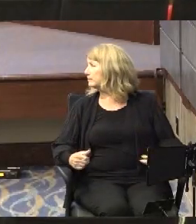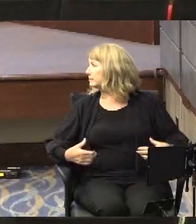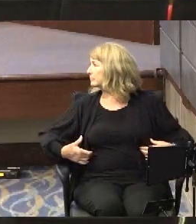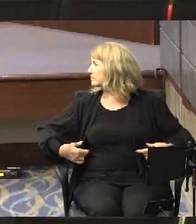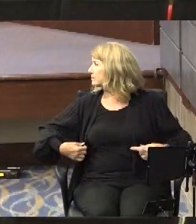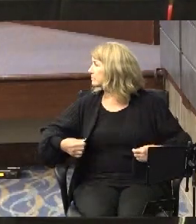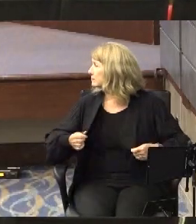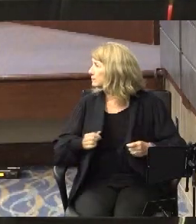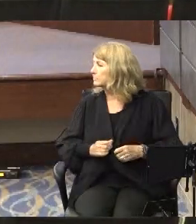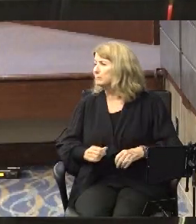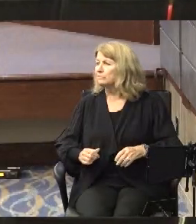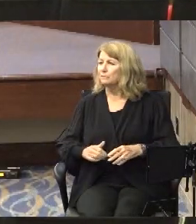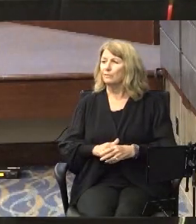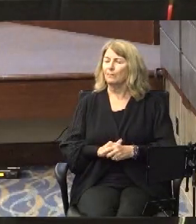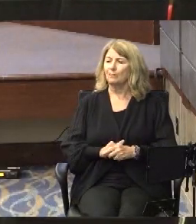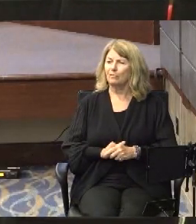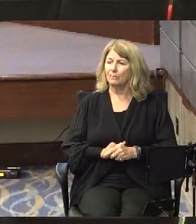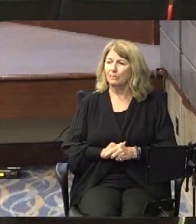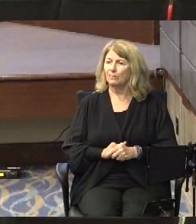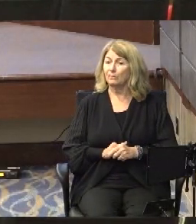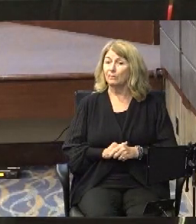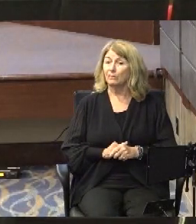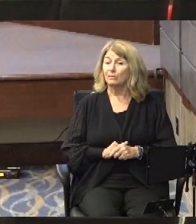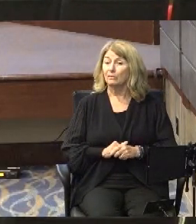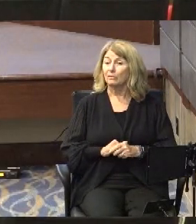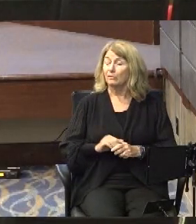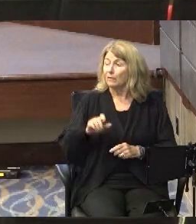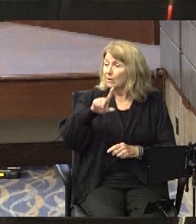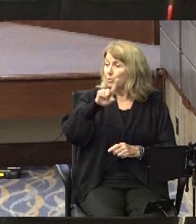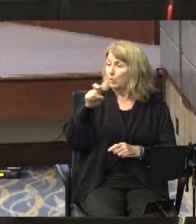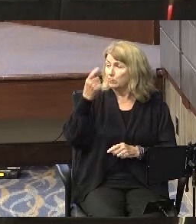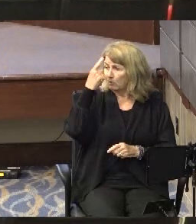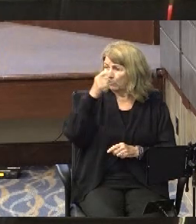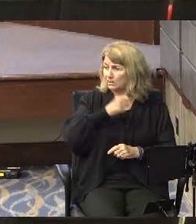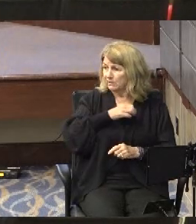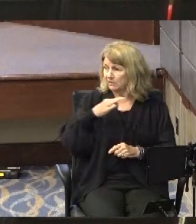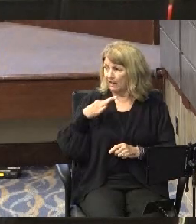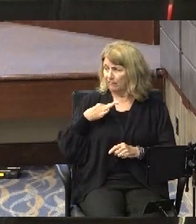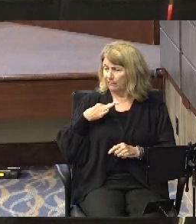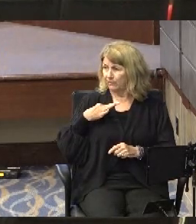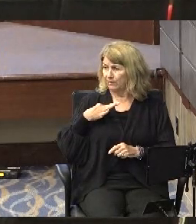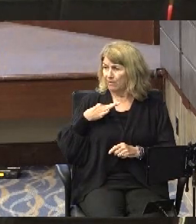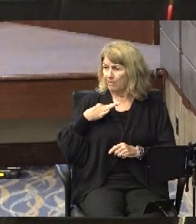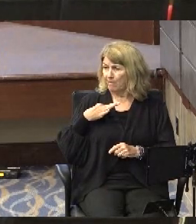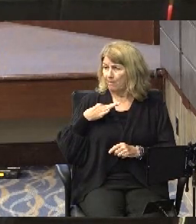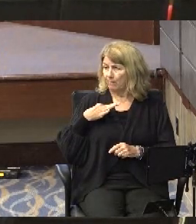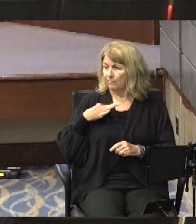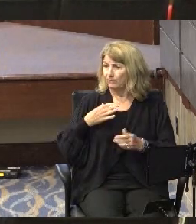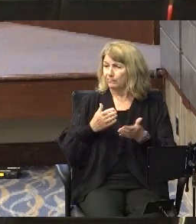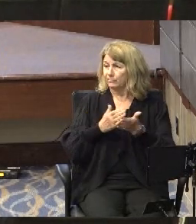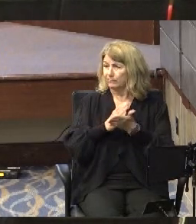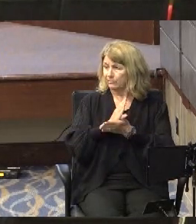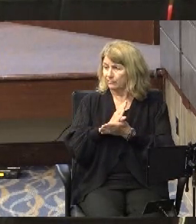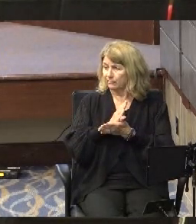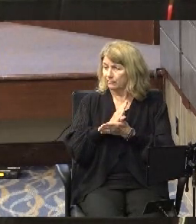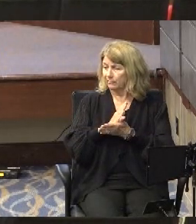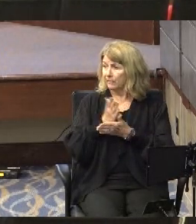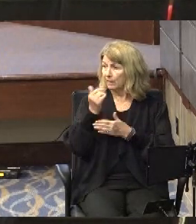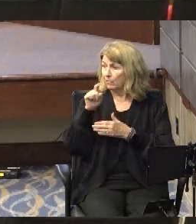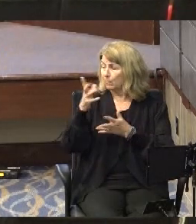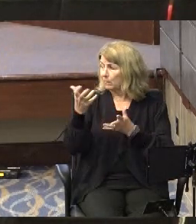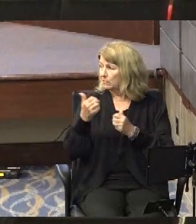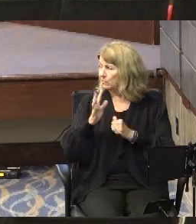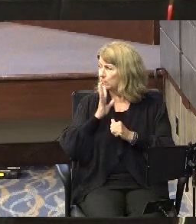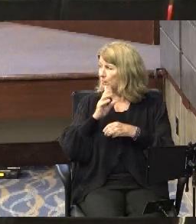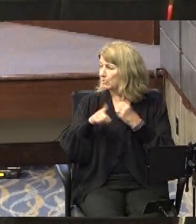All right. Are there any questions for staff? No. All right. Is there anyone here to speak on